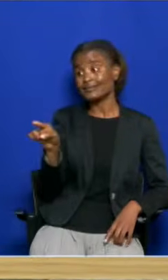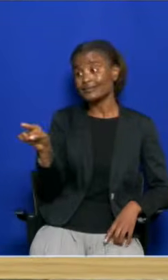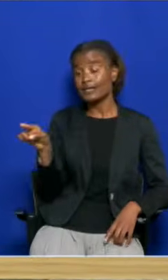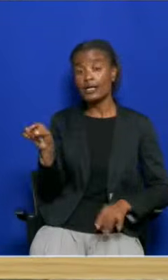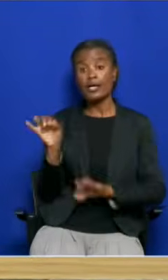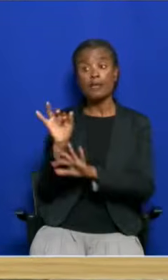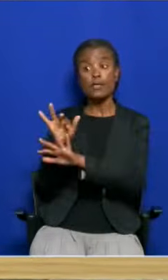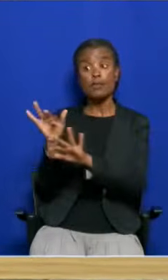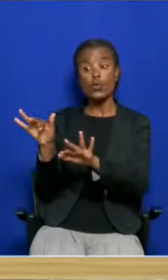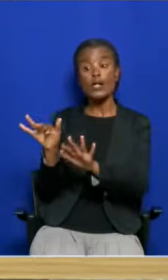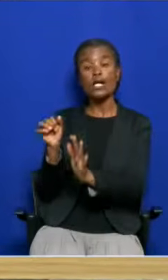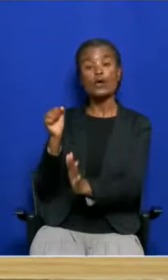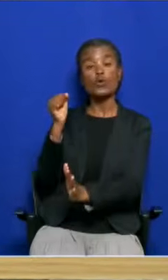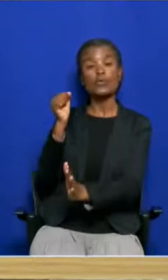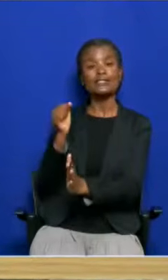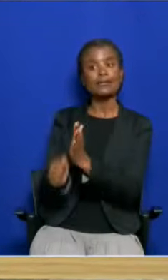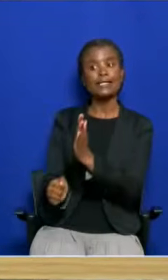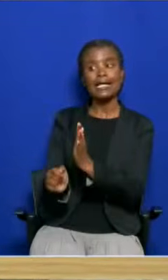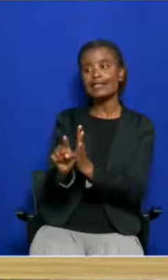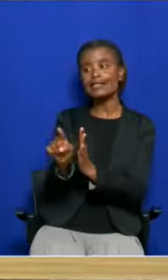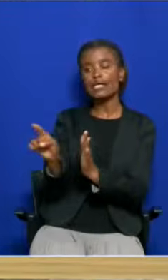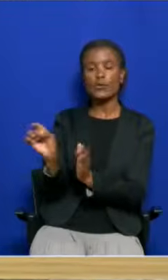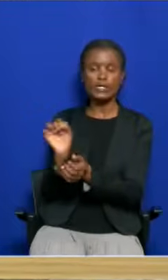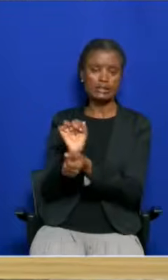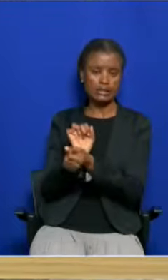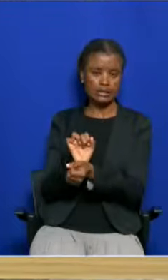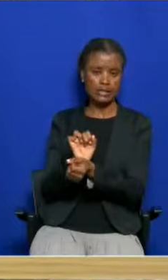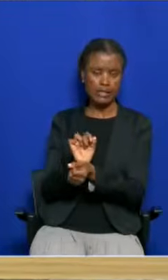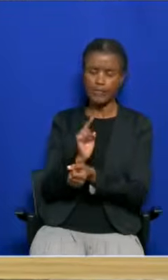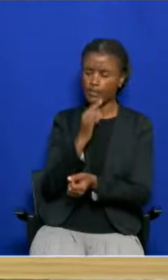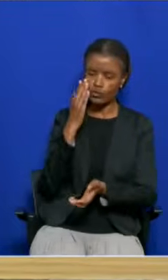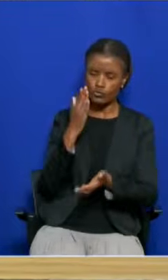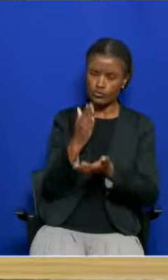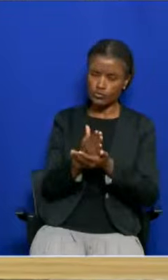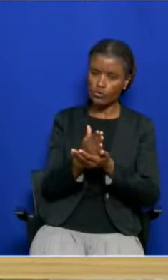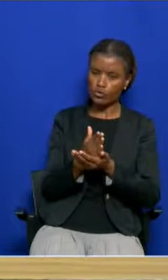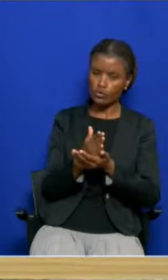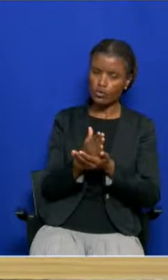can't be quite sure about that. And they are known